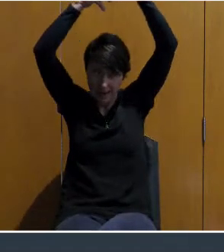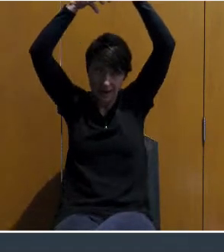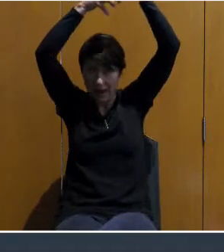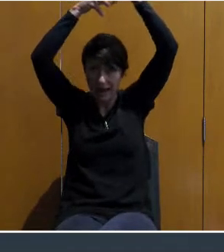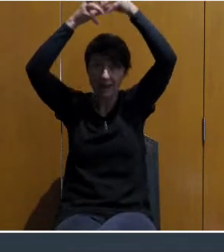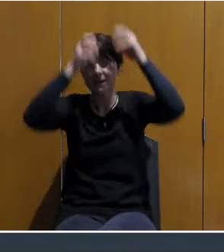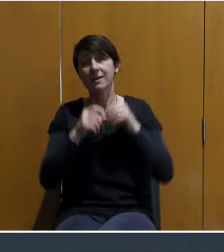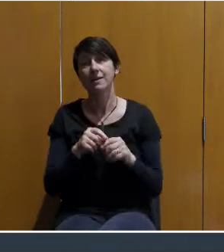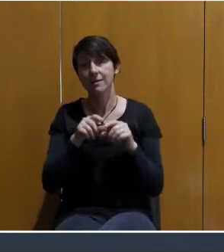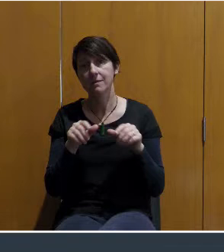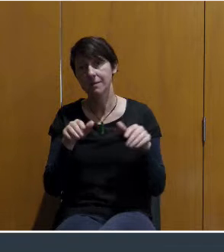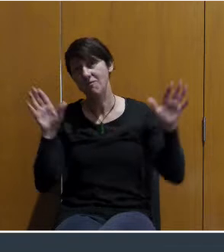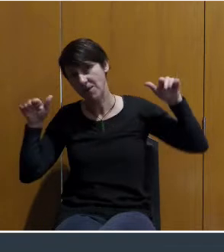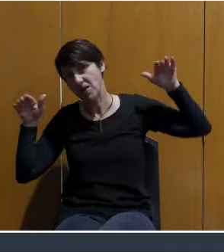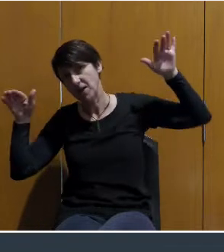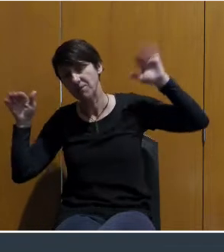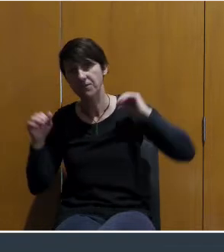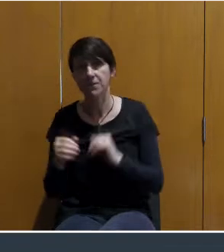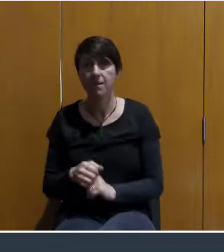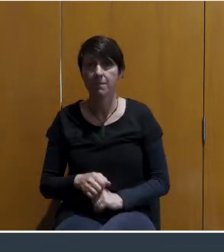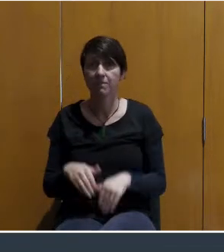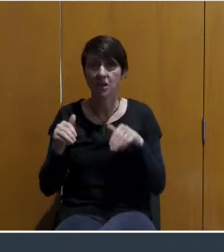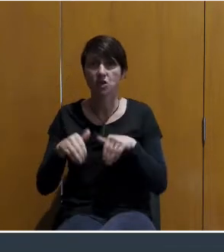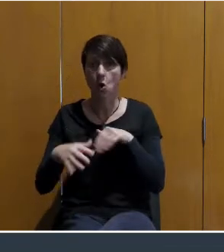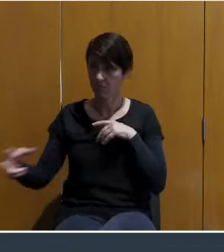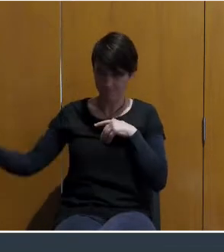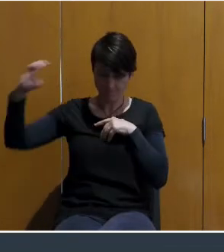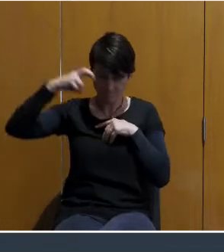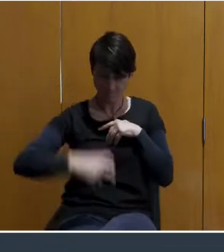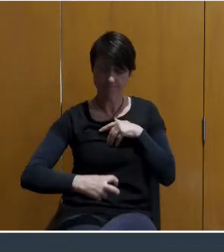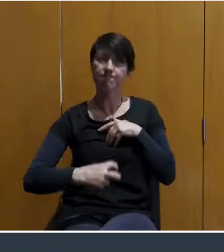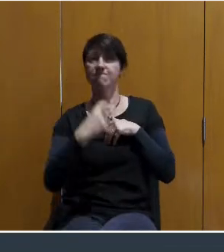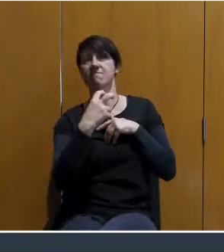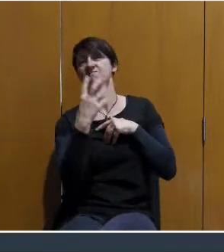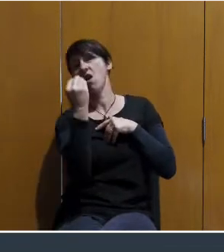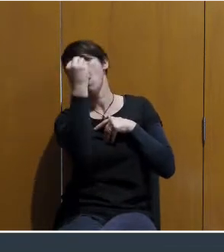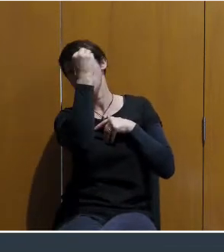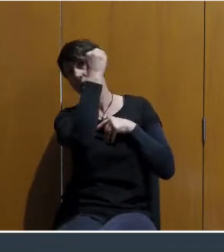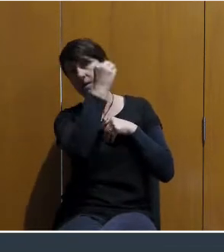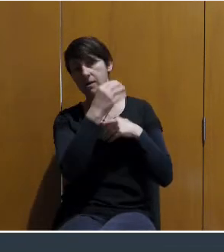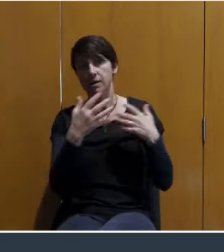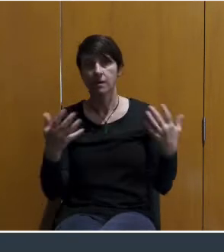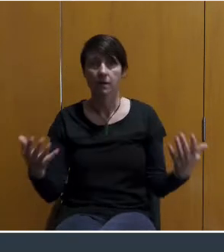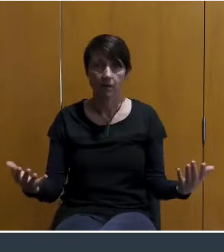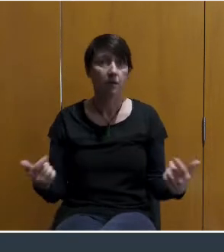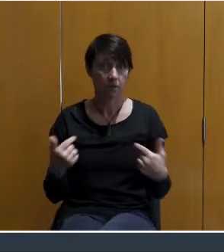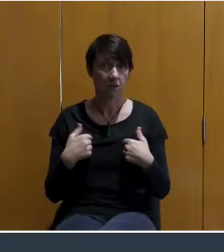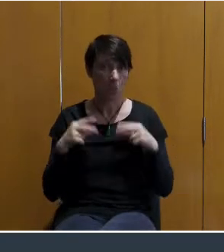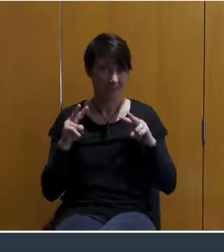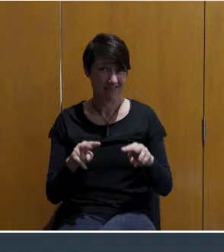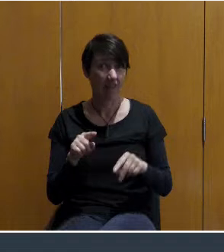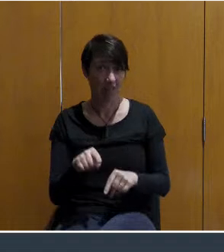see. And look, obviously, we don't live on the beach, so we don't have the